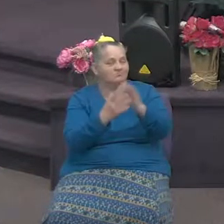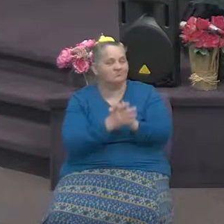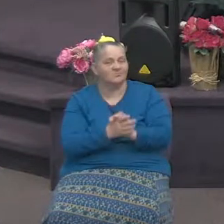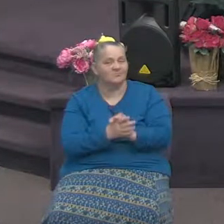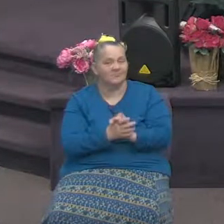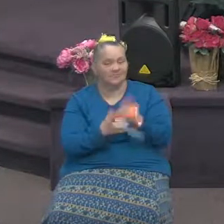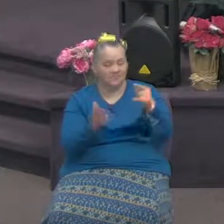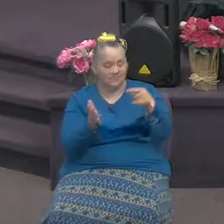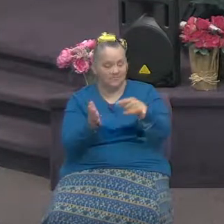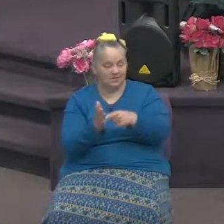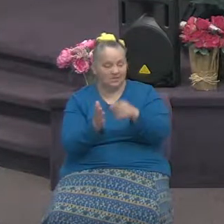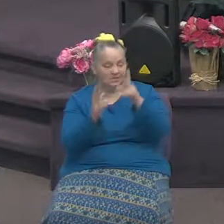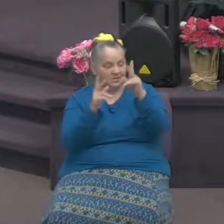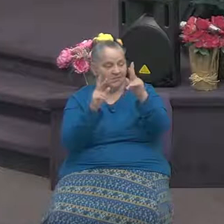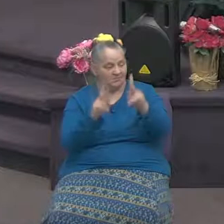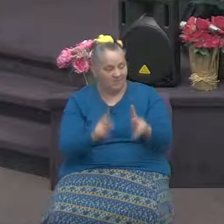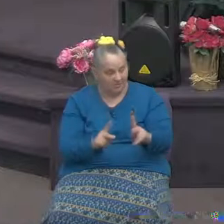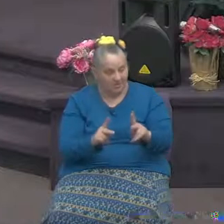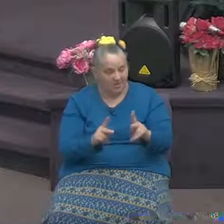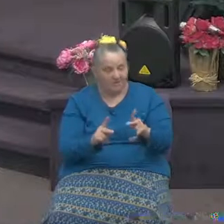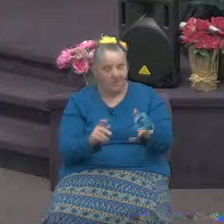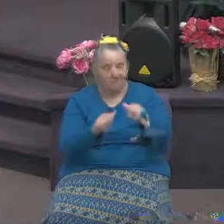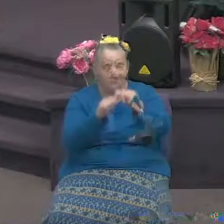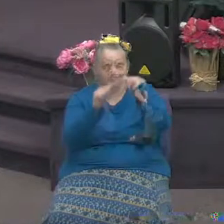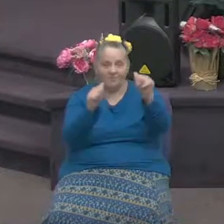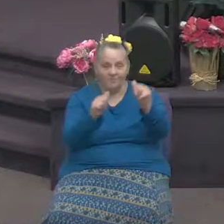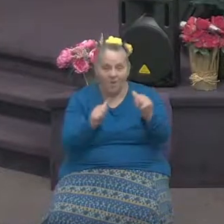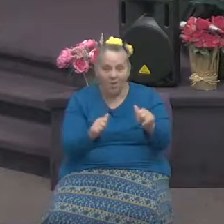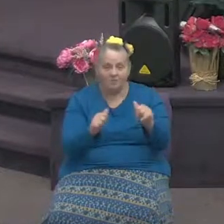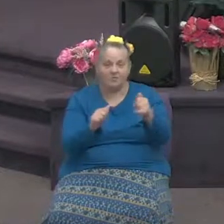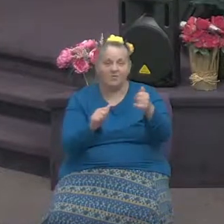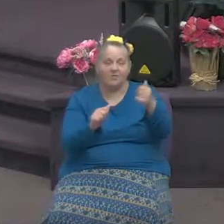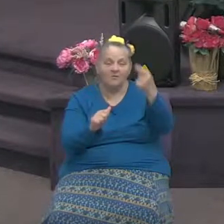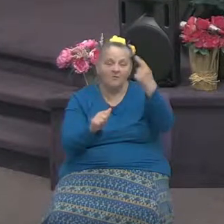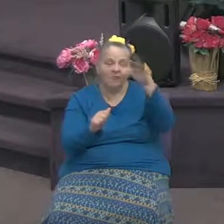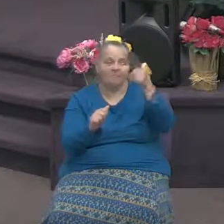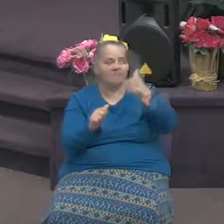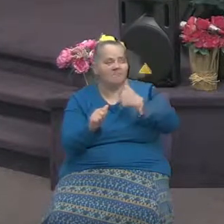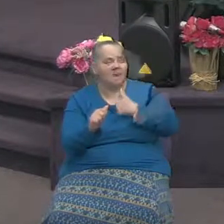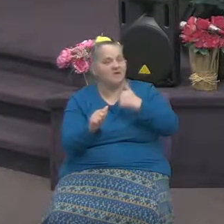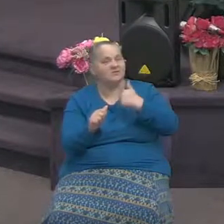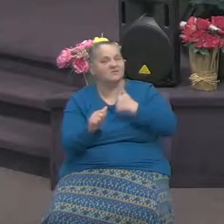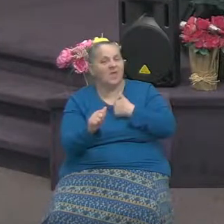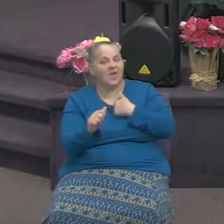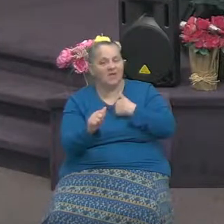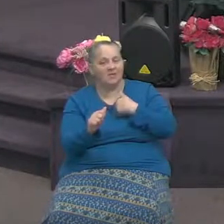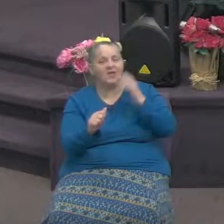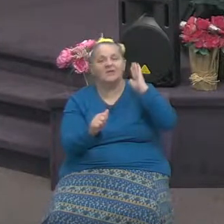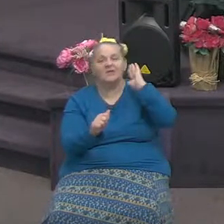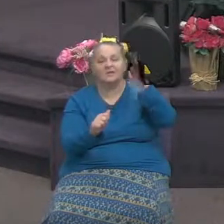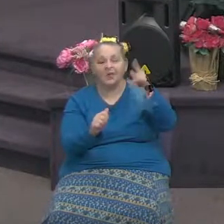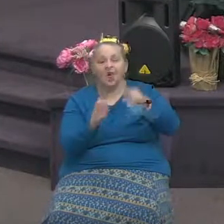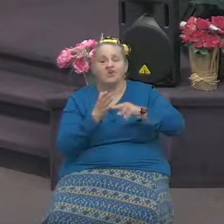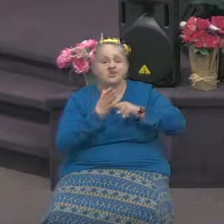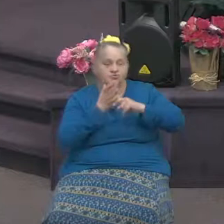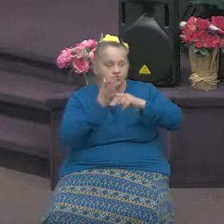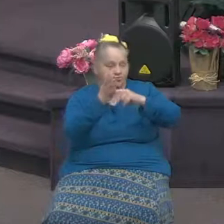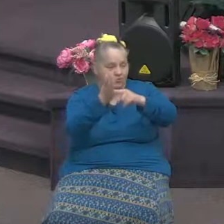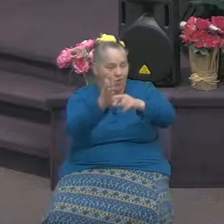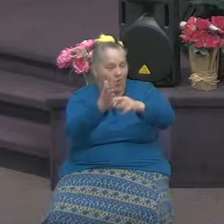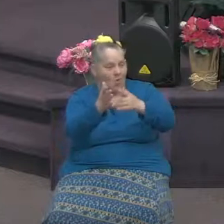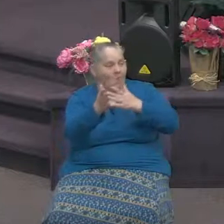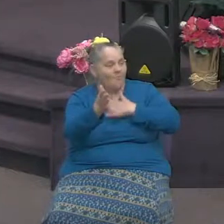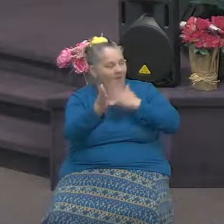This people have I formed for myself. They shall show forth